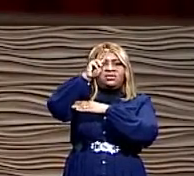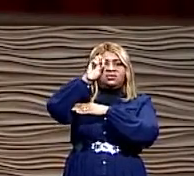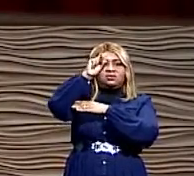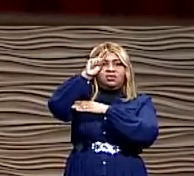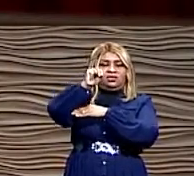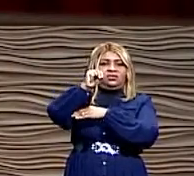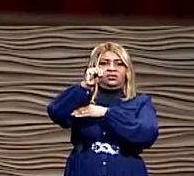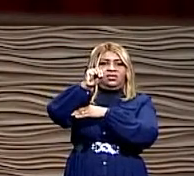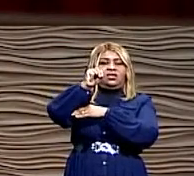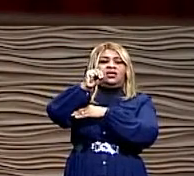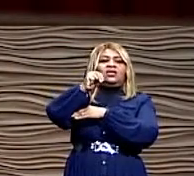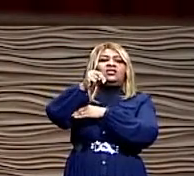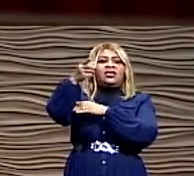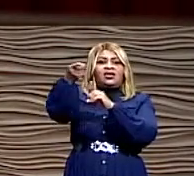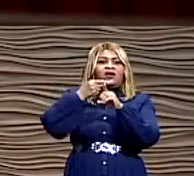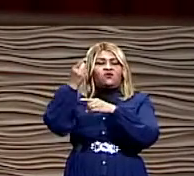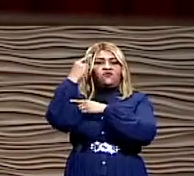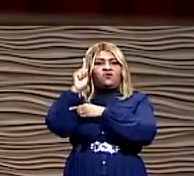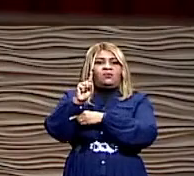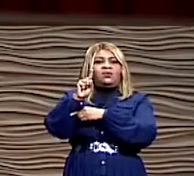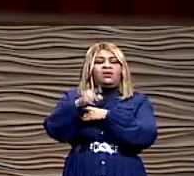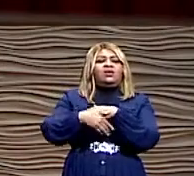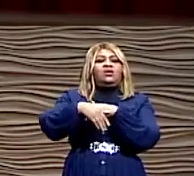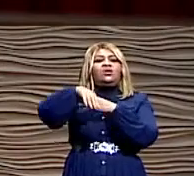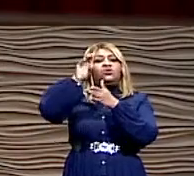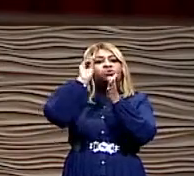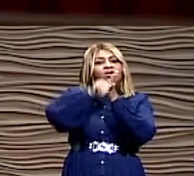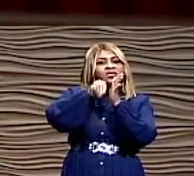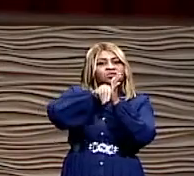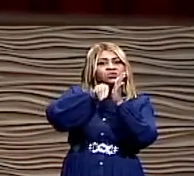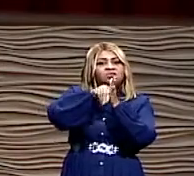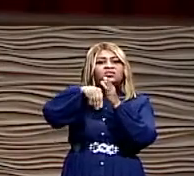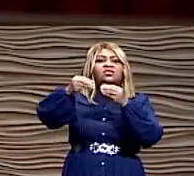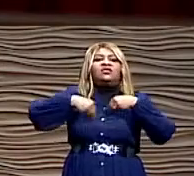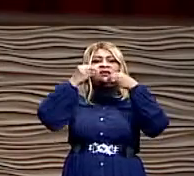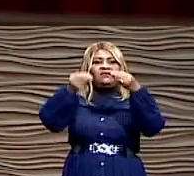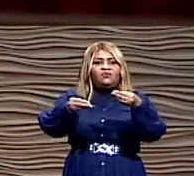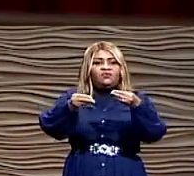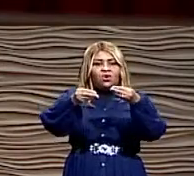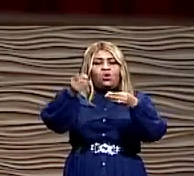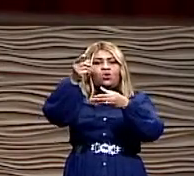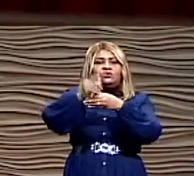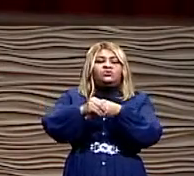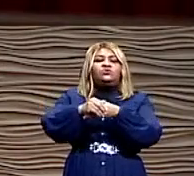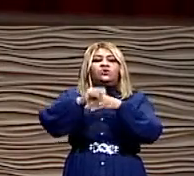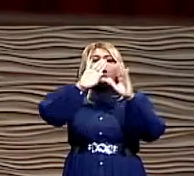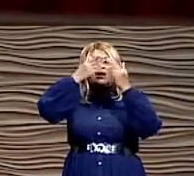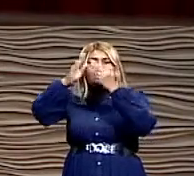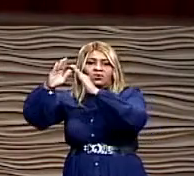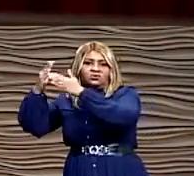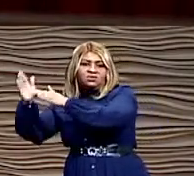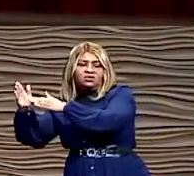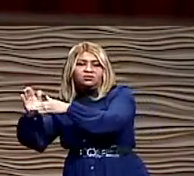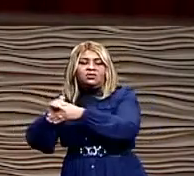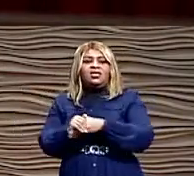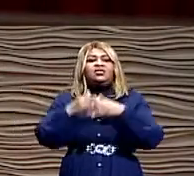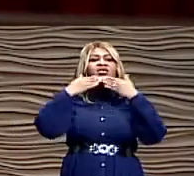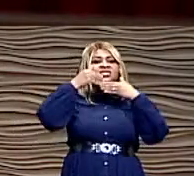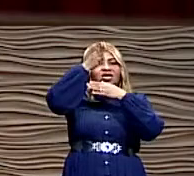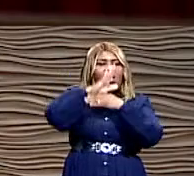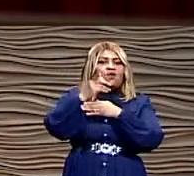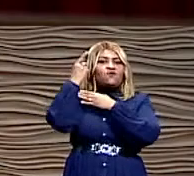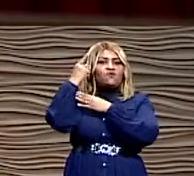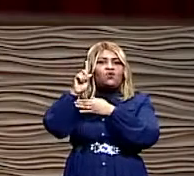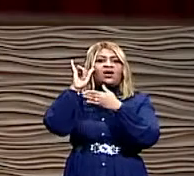Ponchatoula, Louisiana, filled with supplies so that we could give them to our community. Let's thank God for